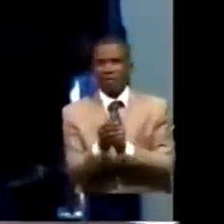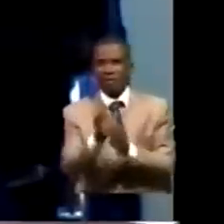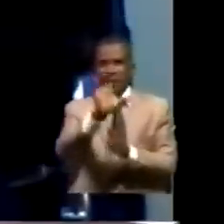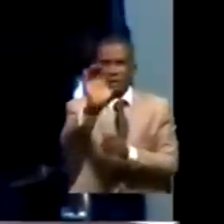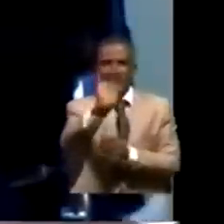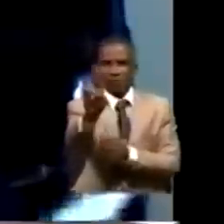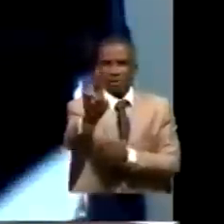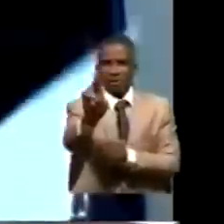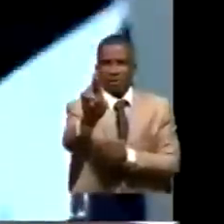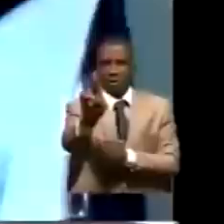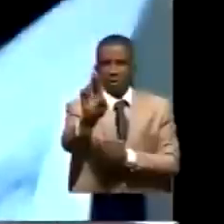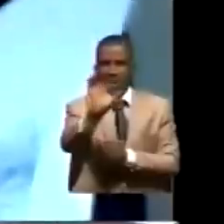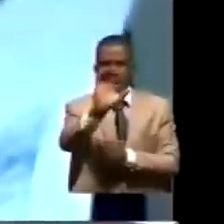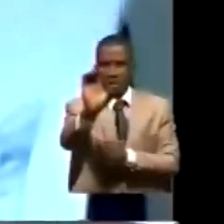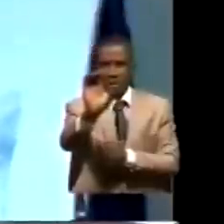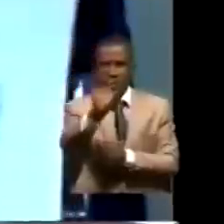Central region.